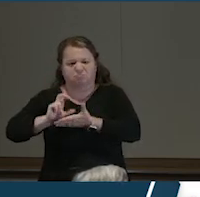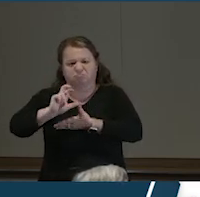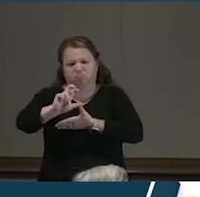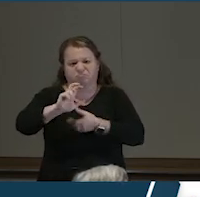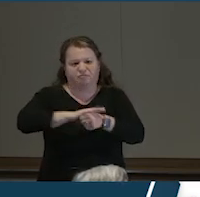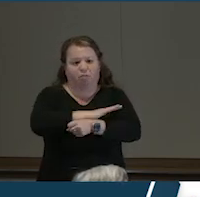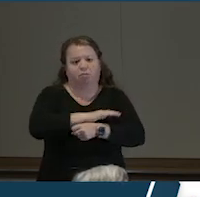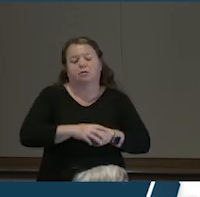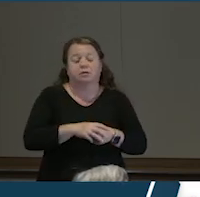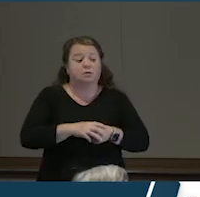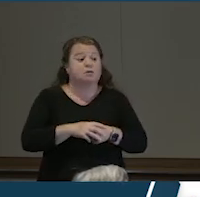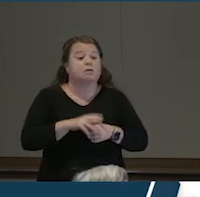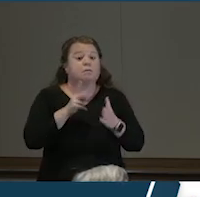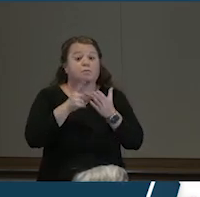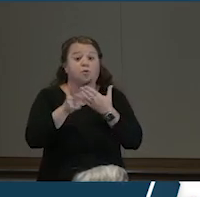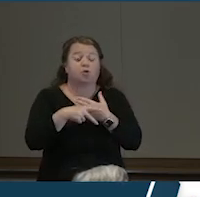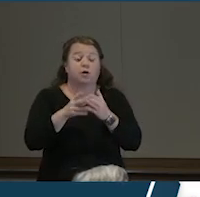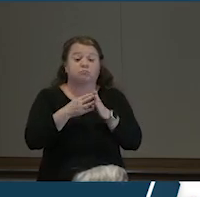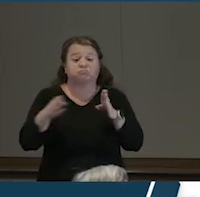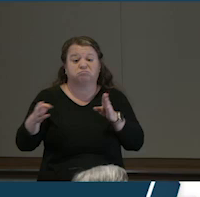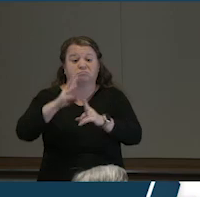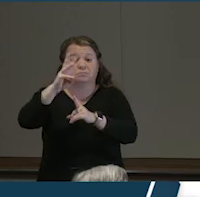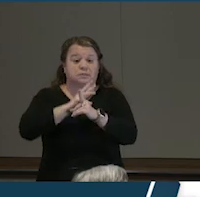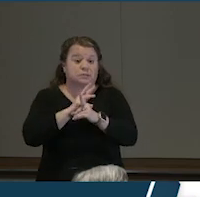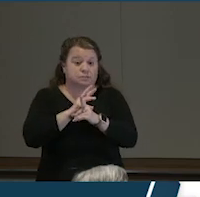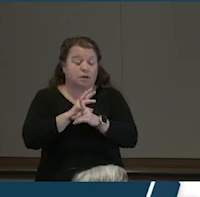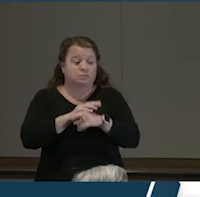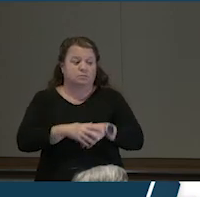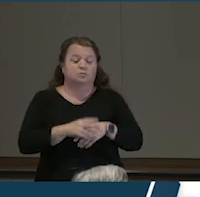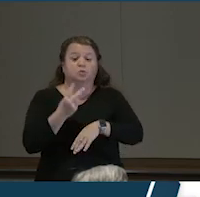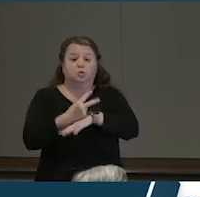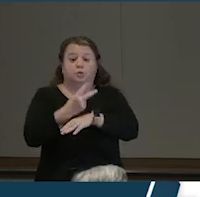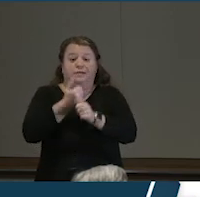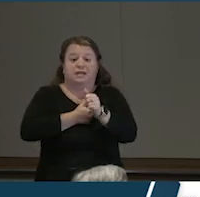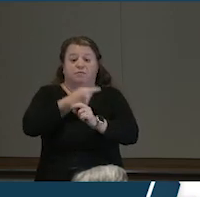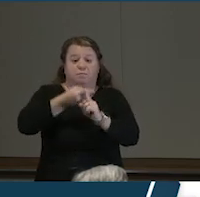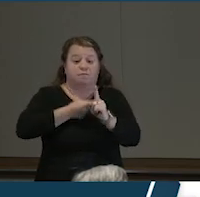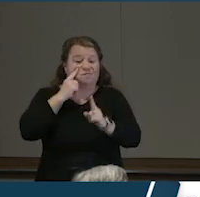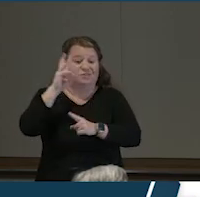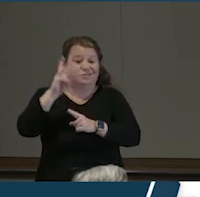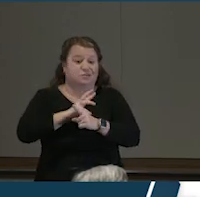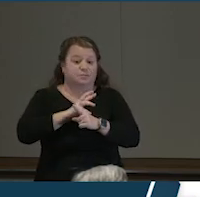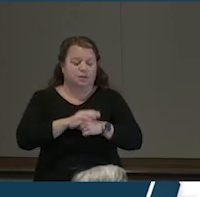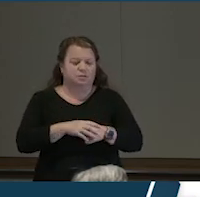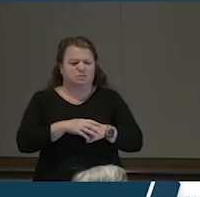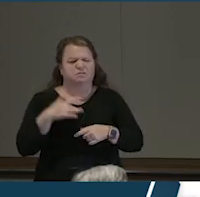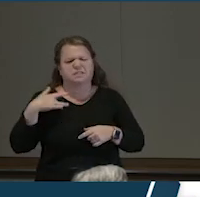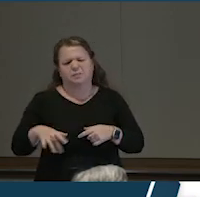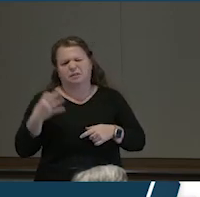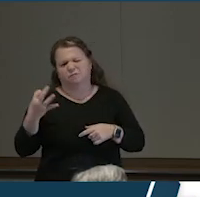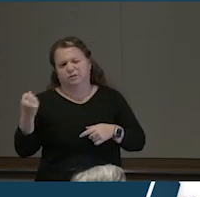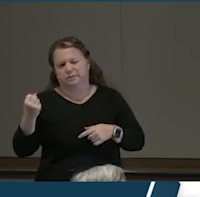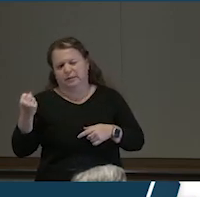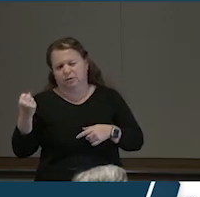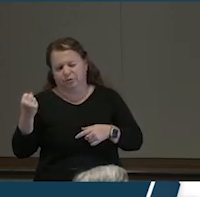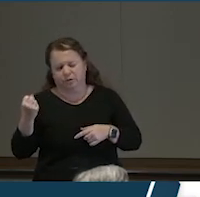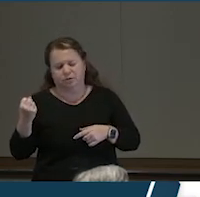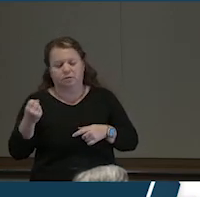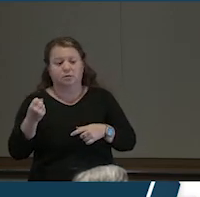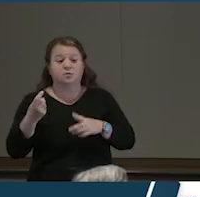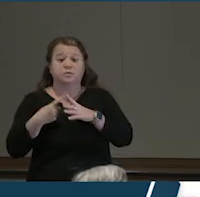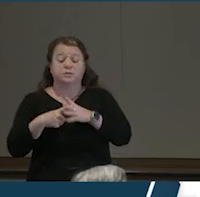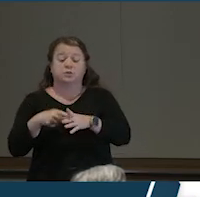It is a 6-month program. It's 2 days a month for 6 months. It's usually a Friday and a Saturday. We start